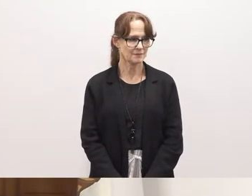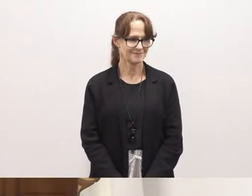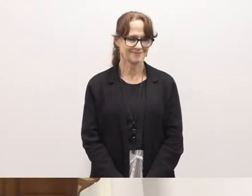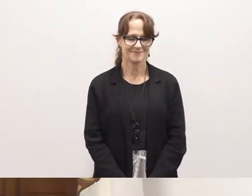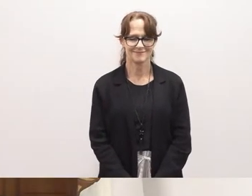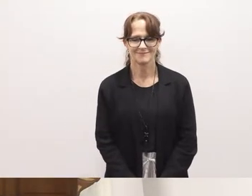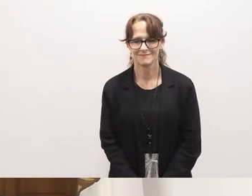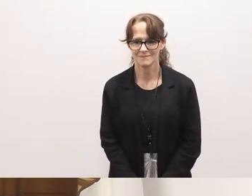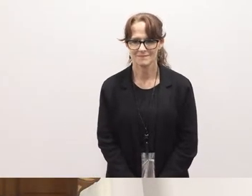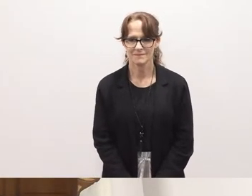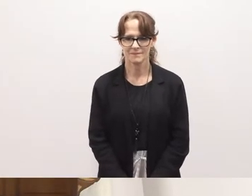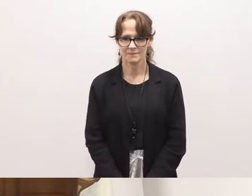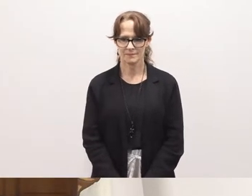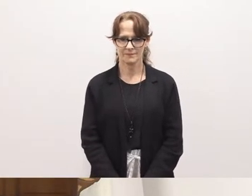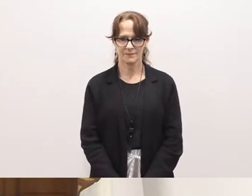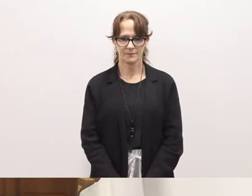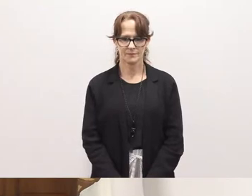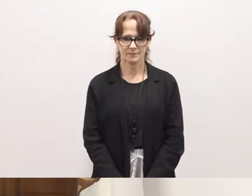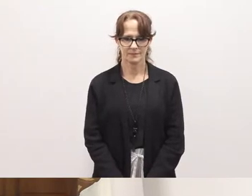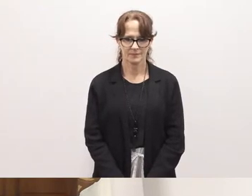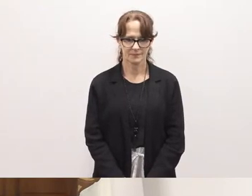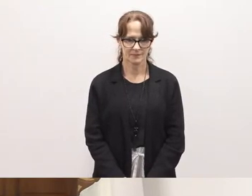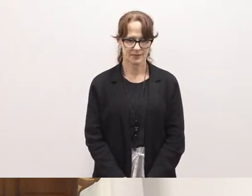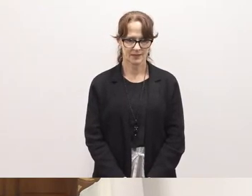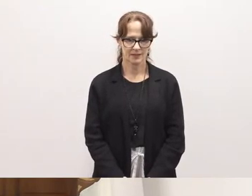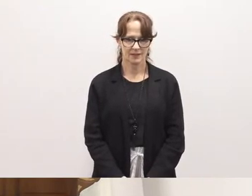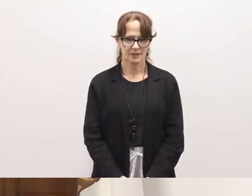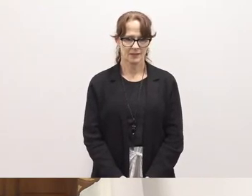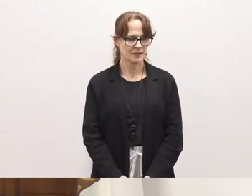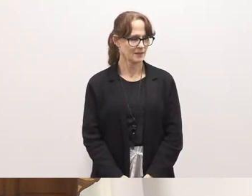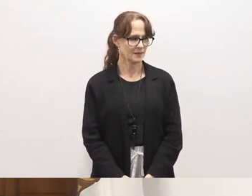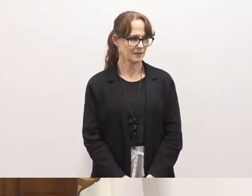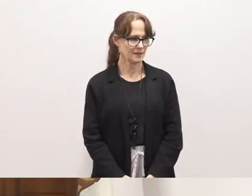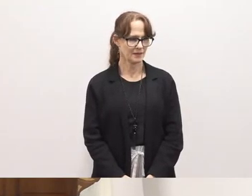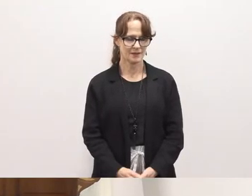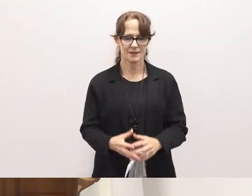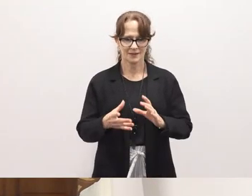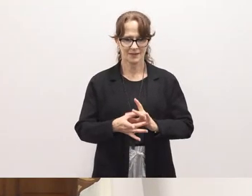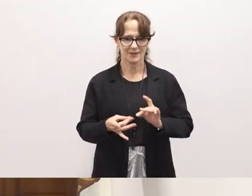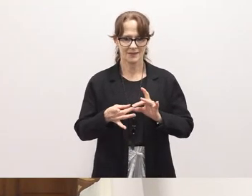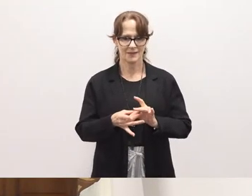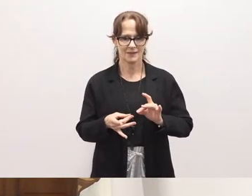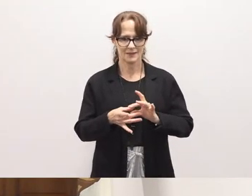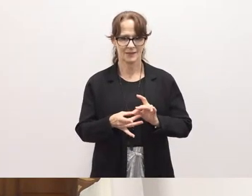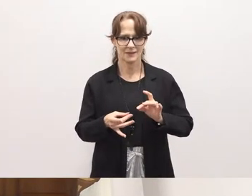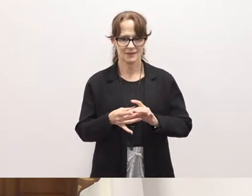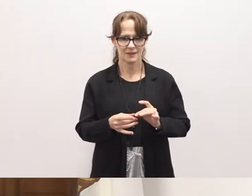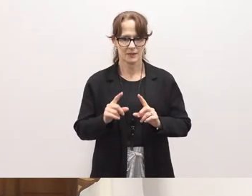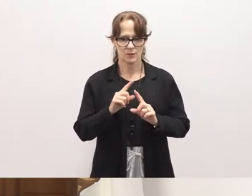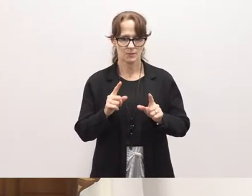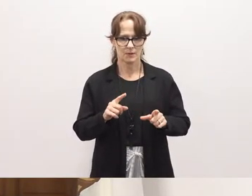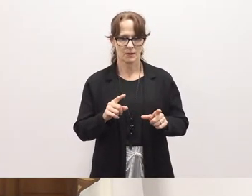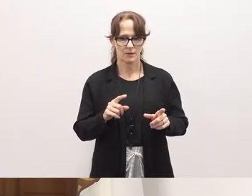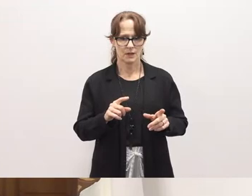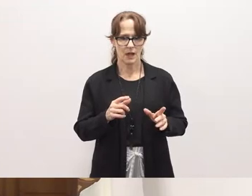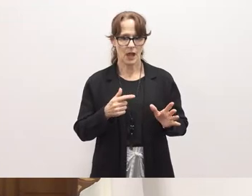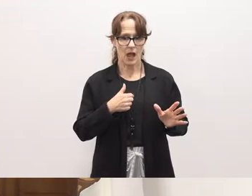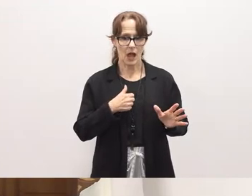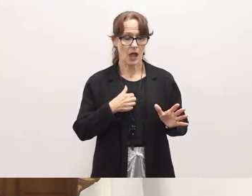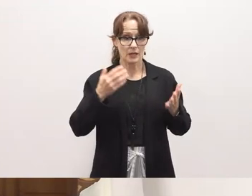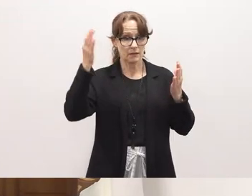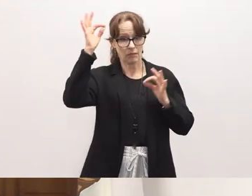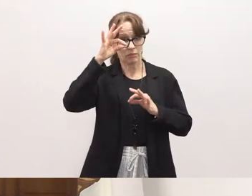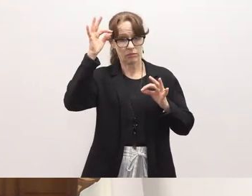Okay. Yeah, the other comment that I would make is that there are eight responses. It doesn't. I was